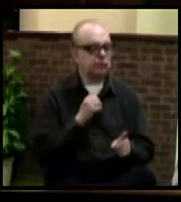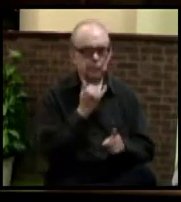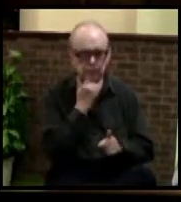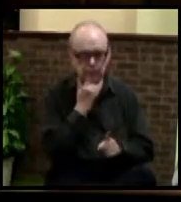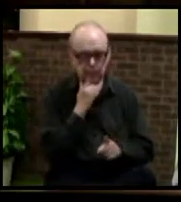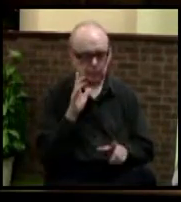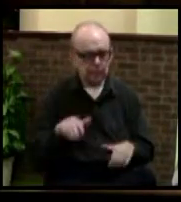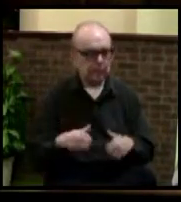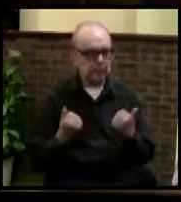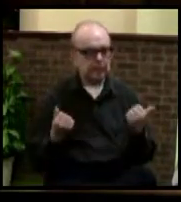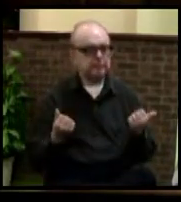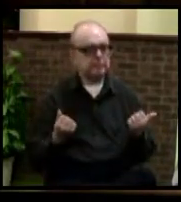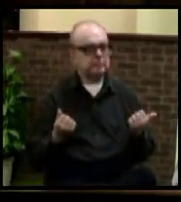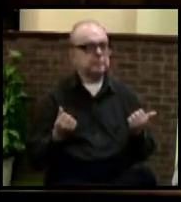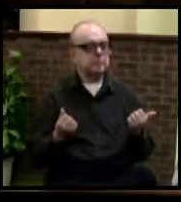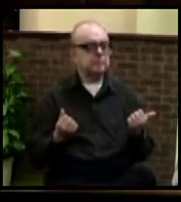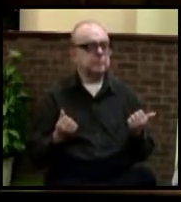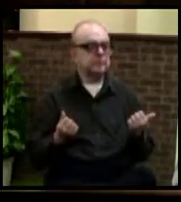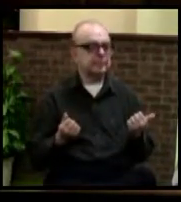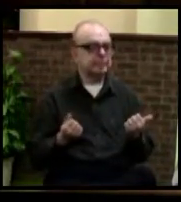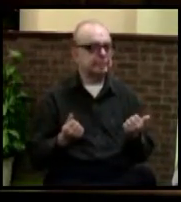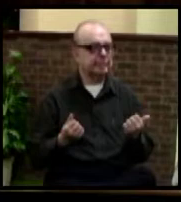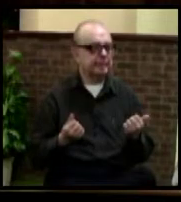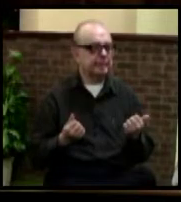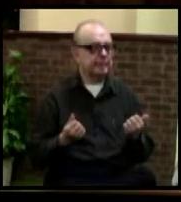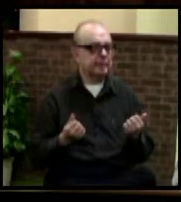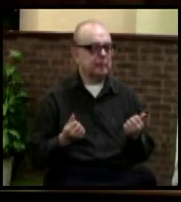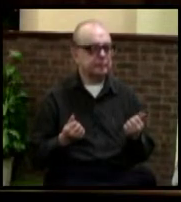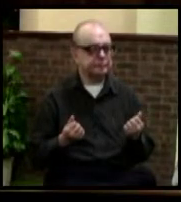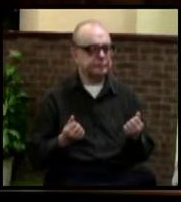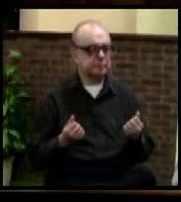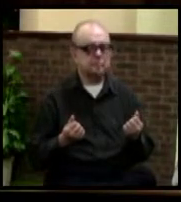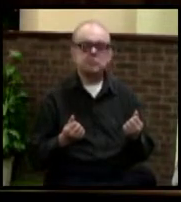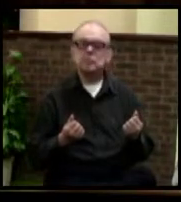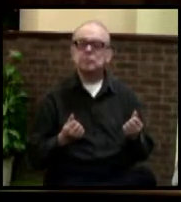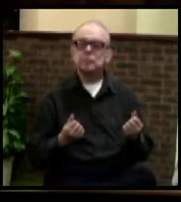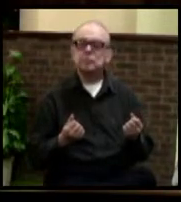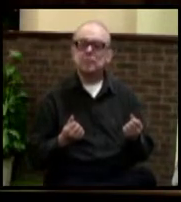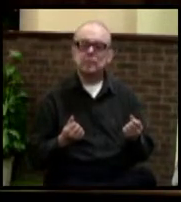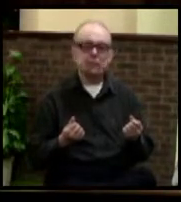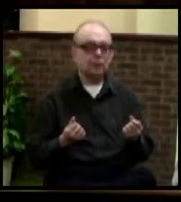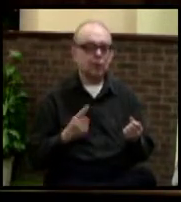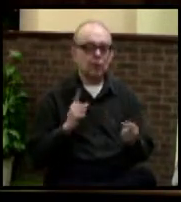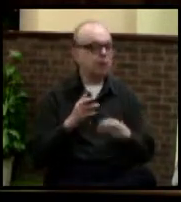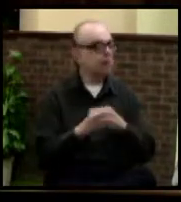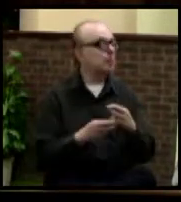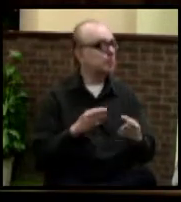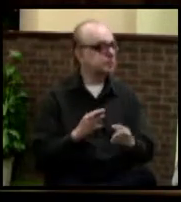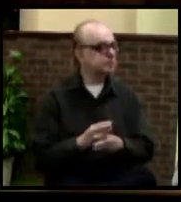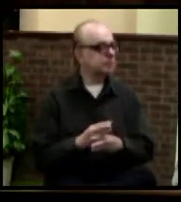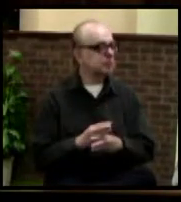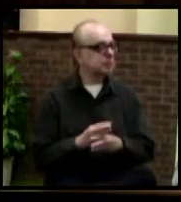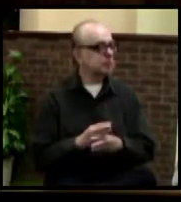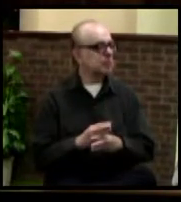And we live in those. We live in these. We live in a world, it's a